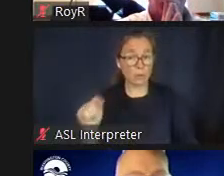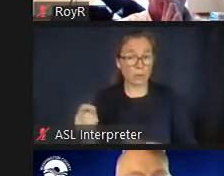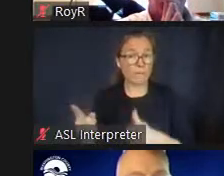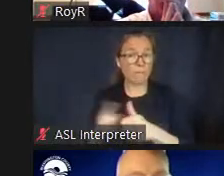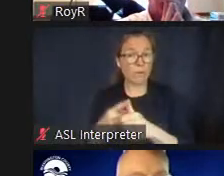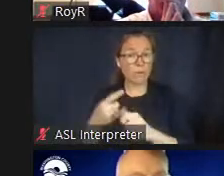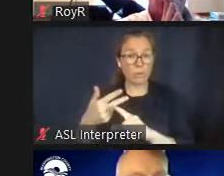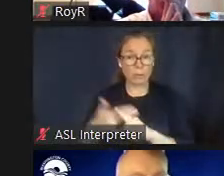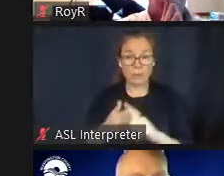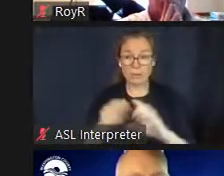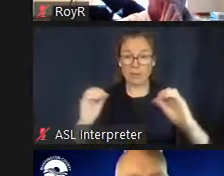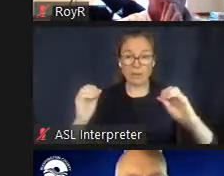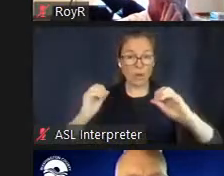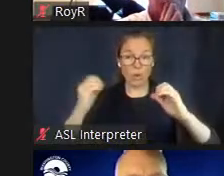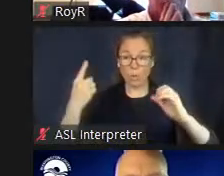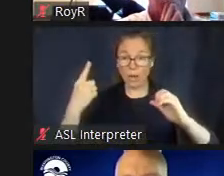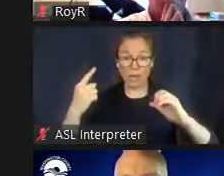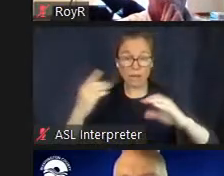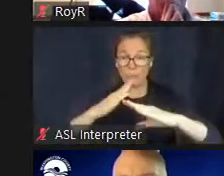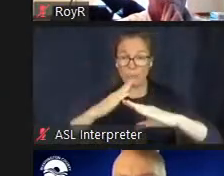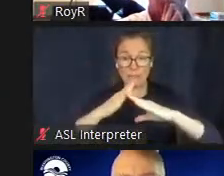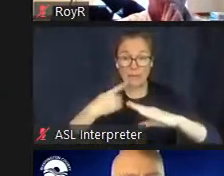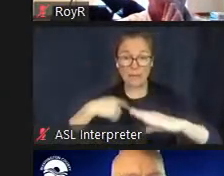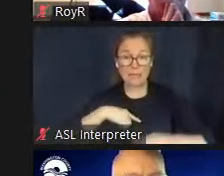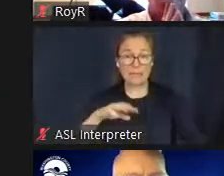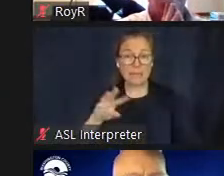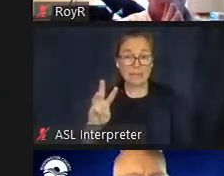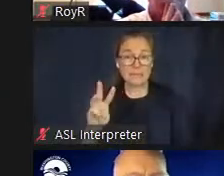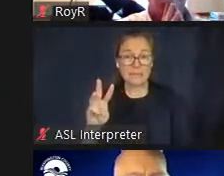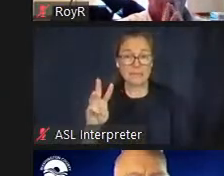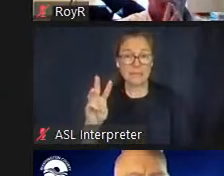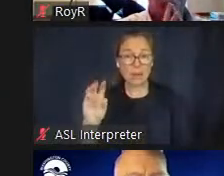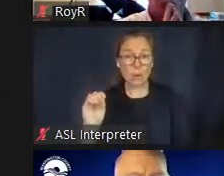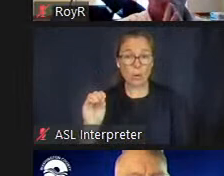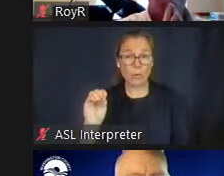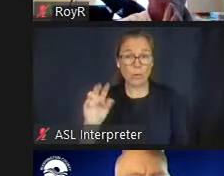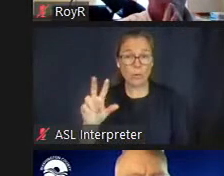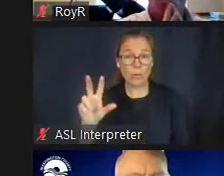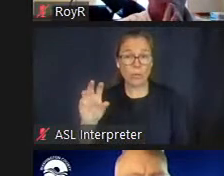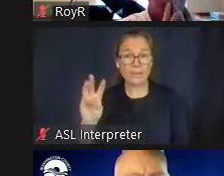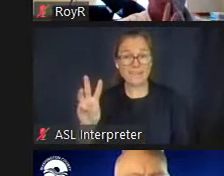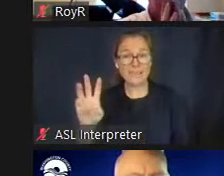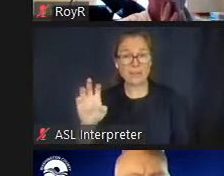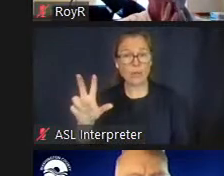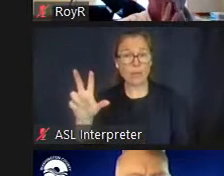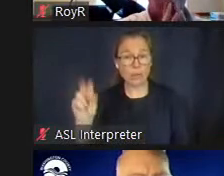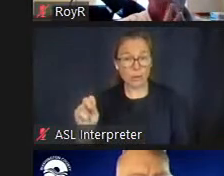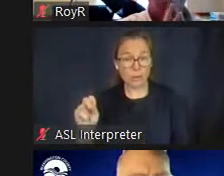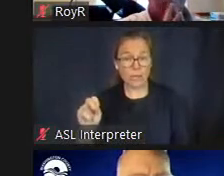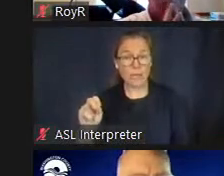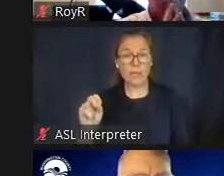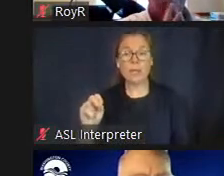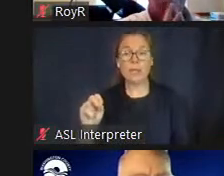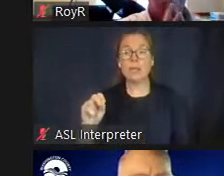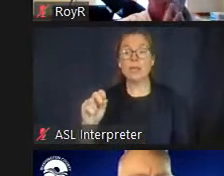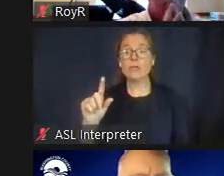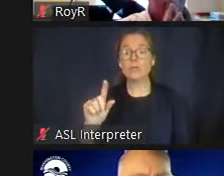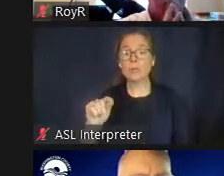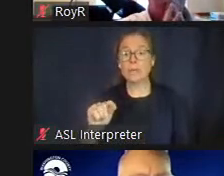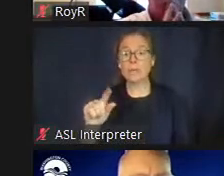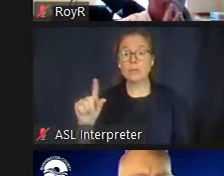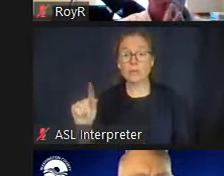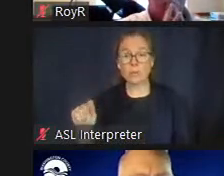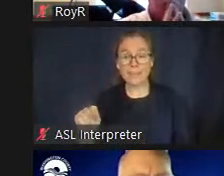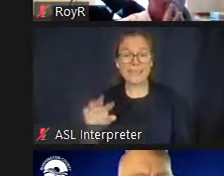we had no protections, 633 filings in January, February, and March of 2020, and only 6 of those people